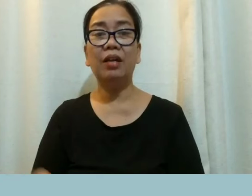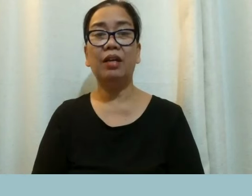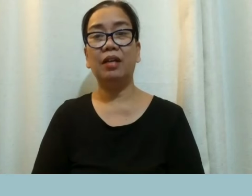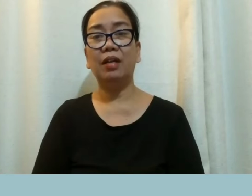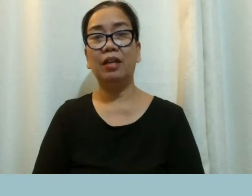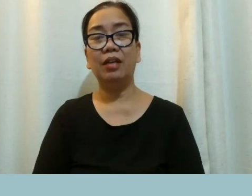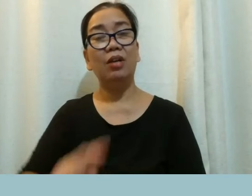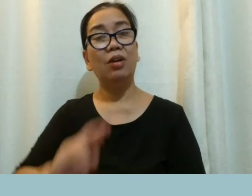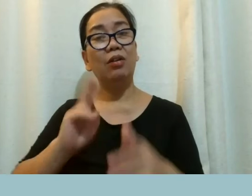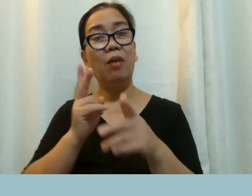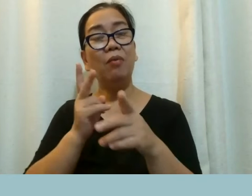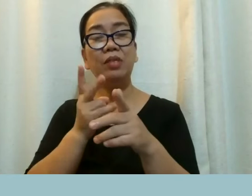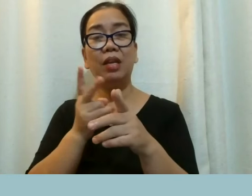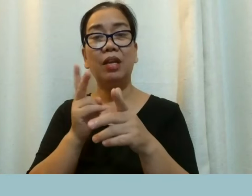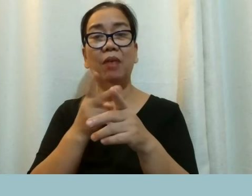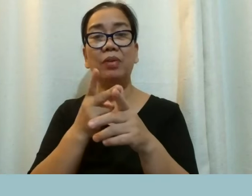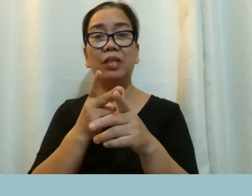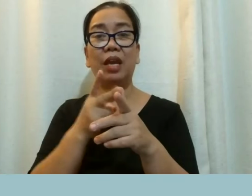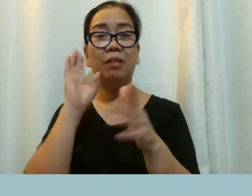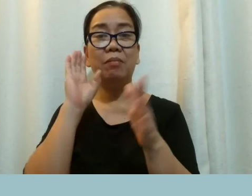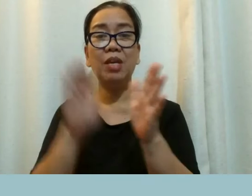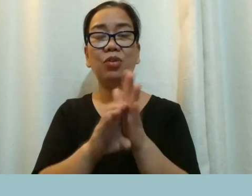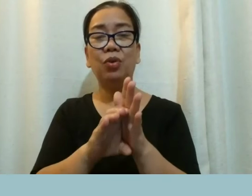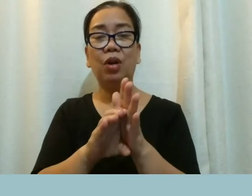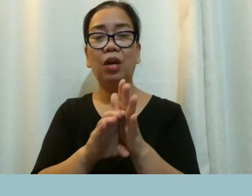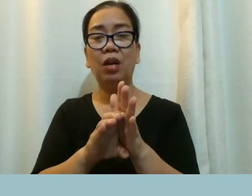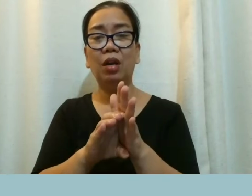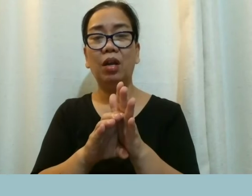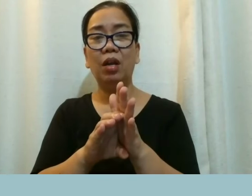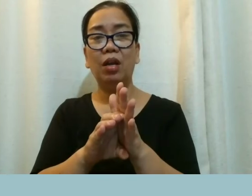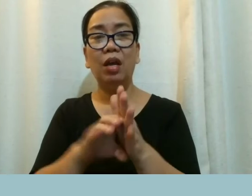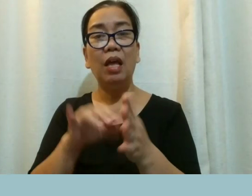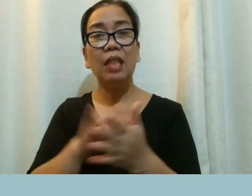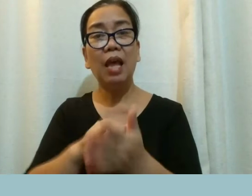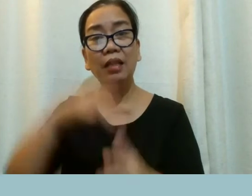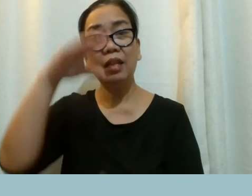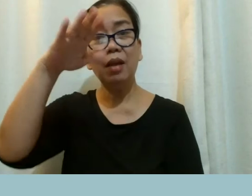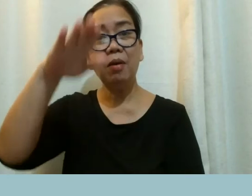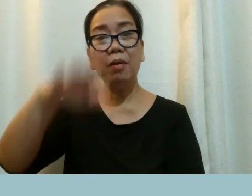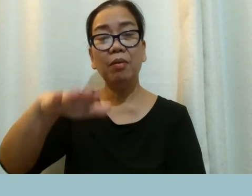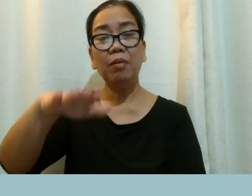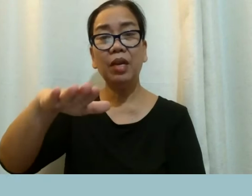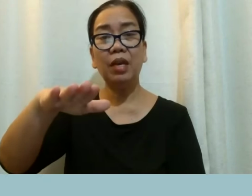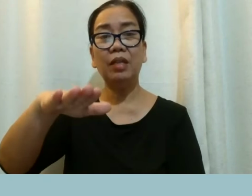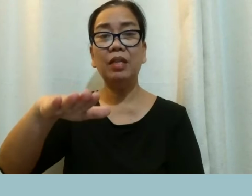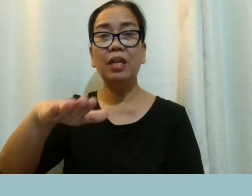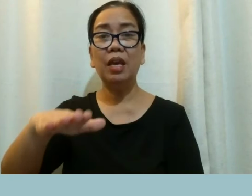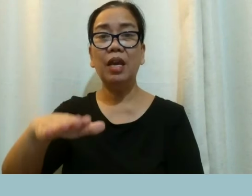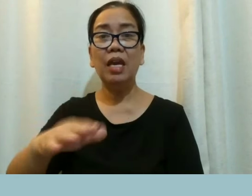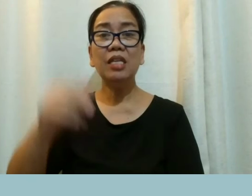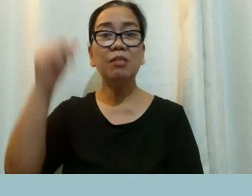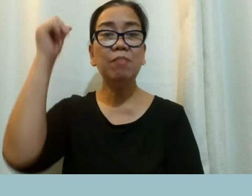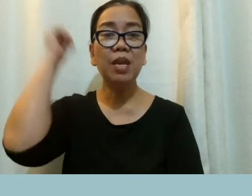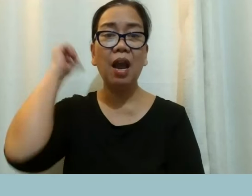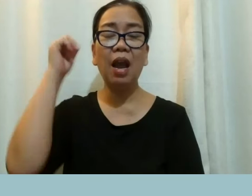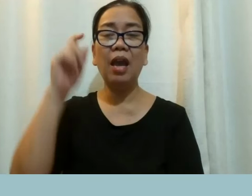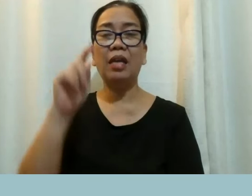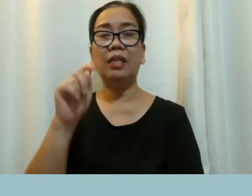Here, in our second picture, that kid